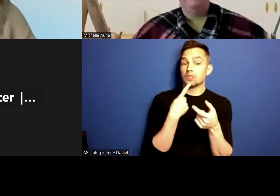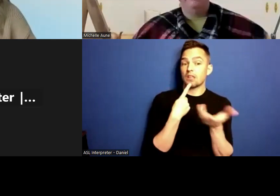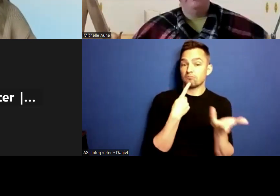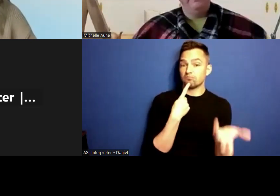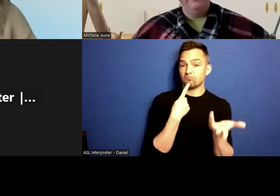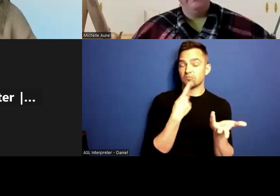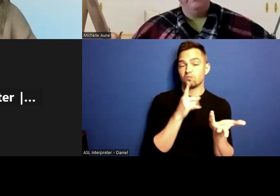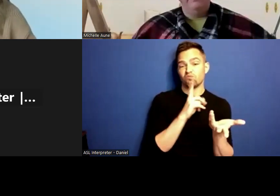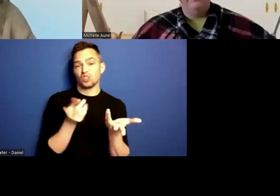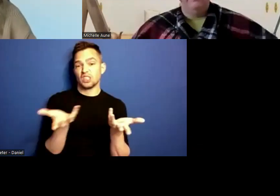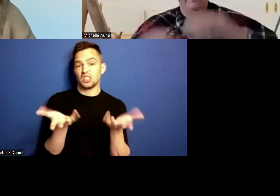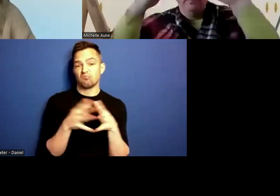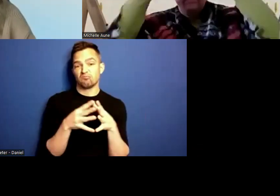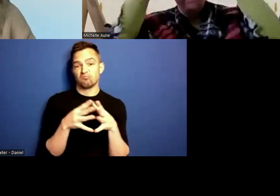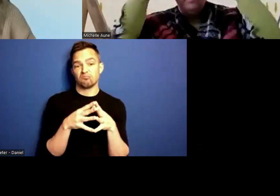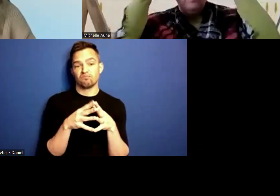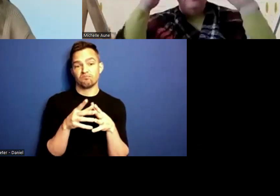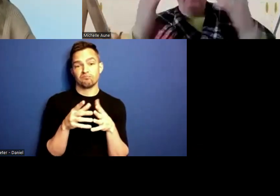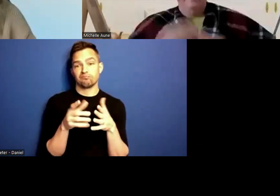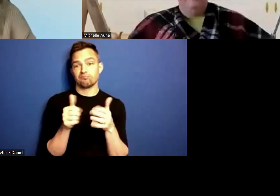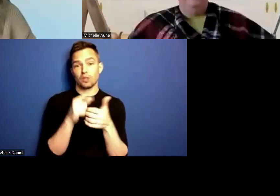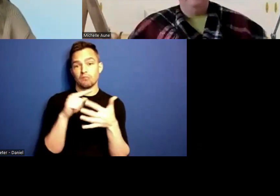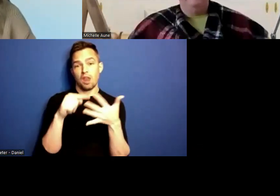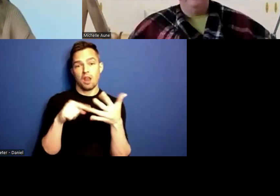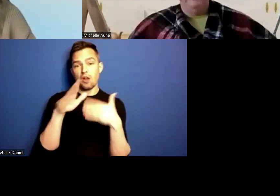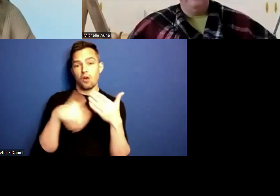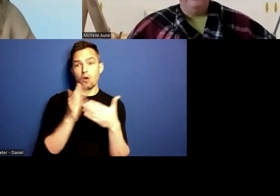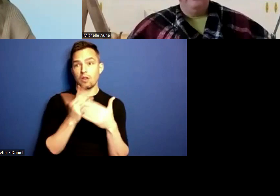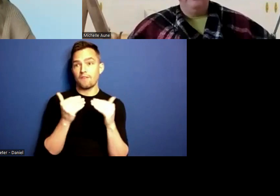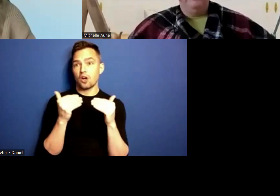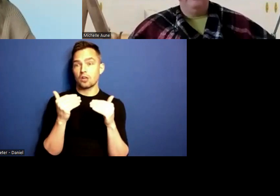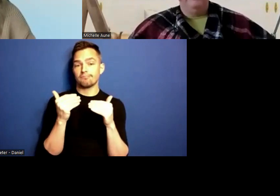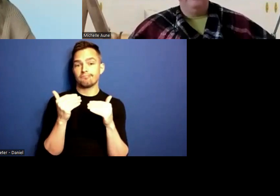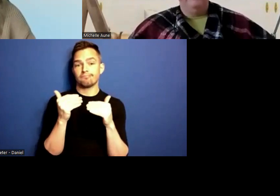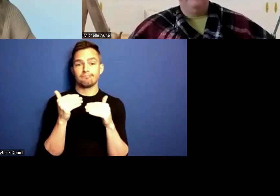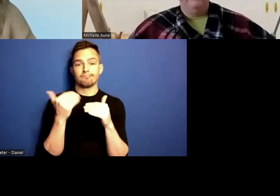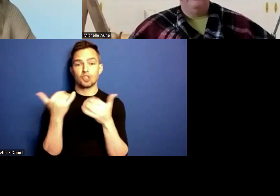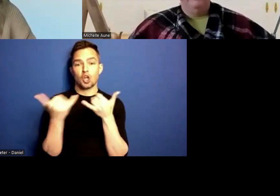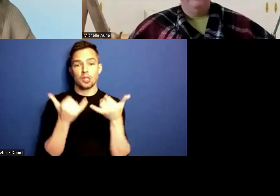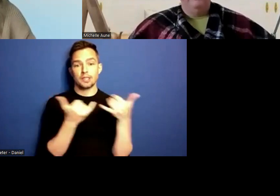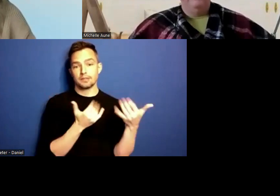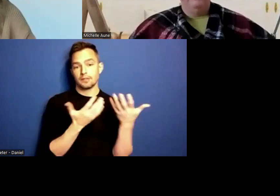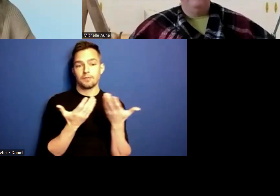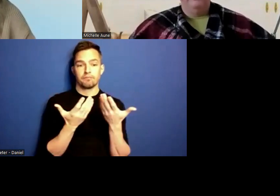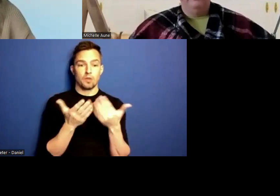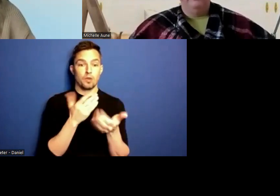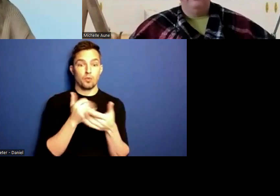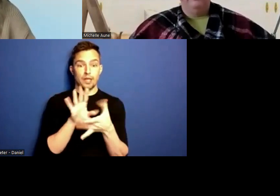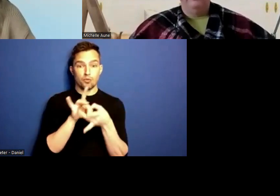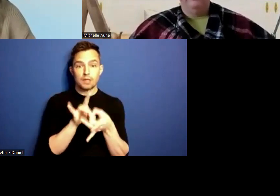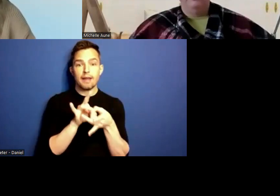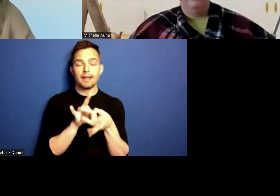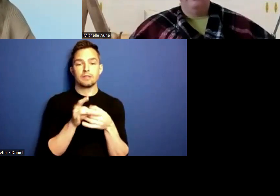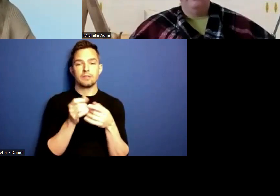it's really, with all of our call lines, and so whether that's We Can Relate or the